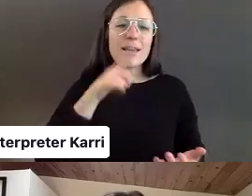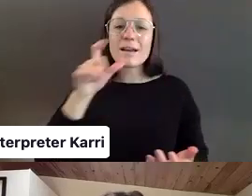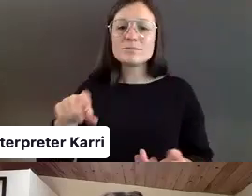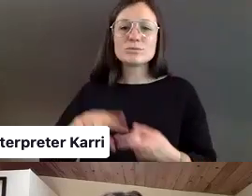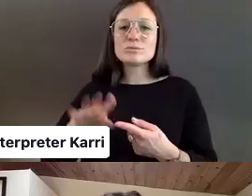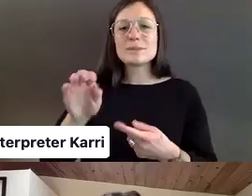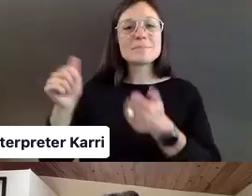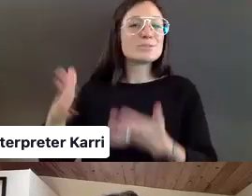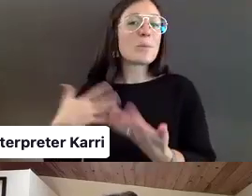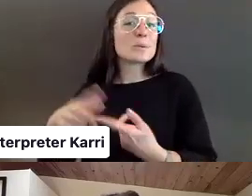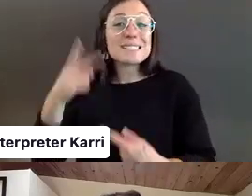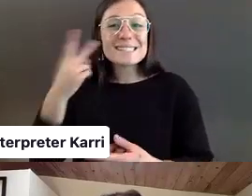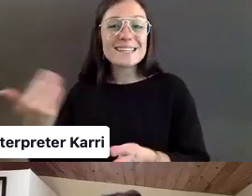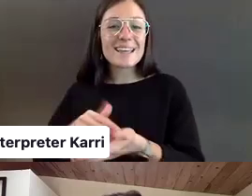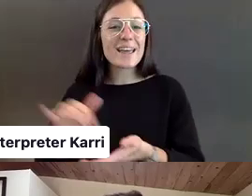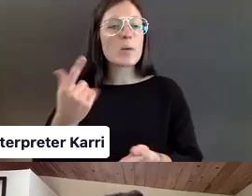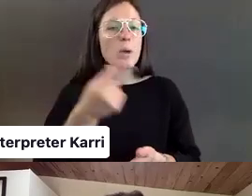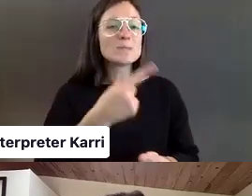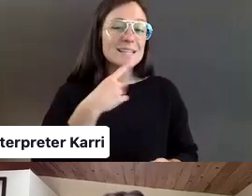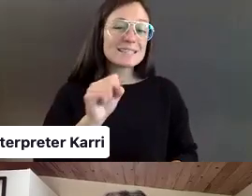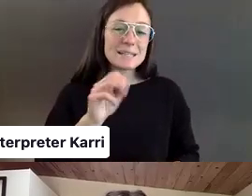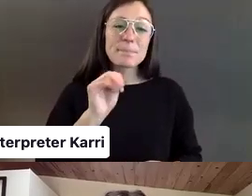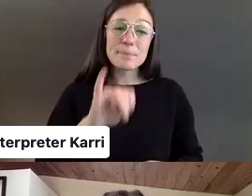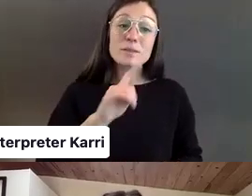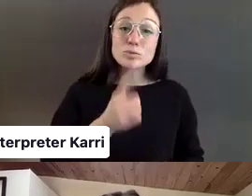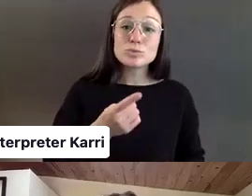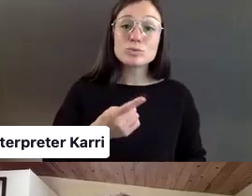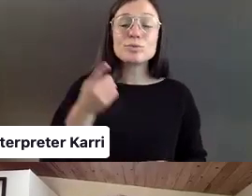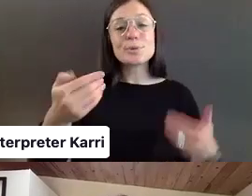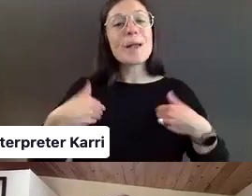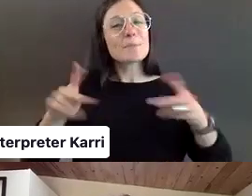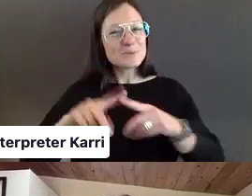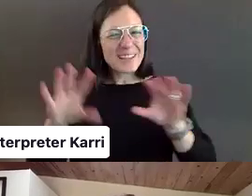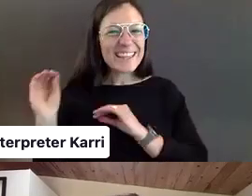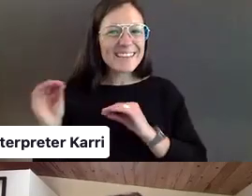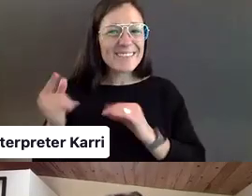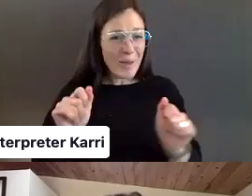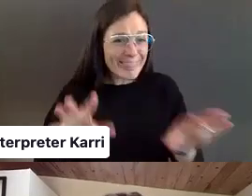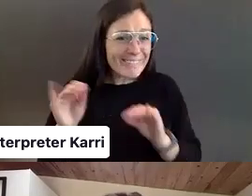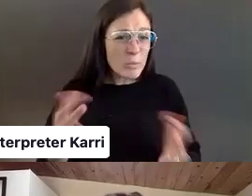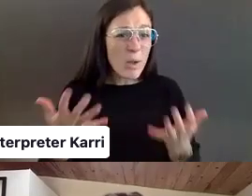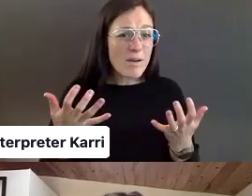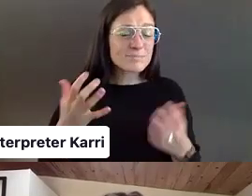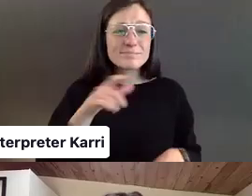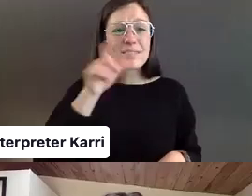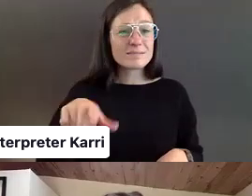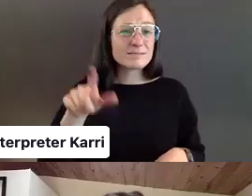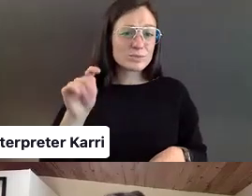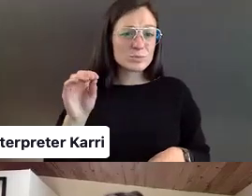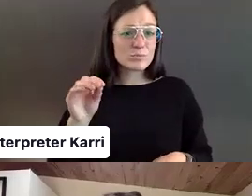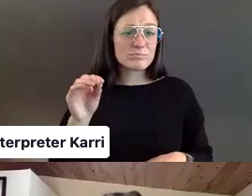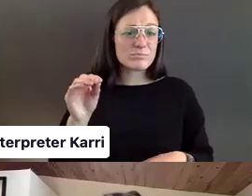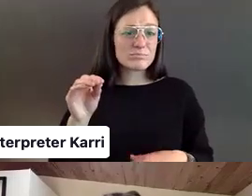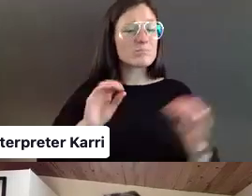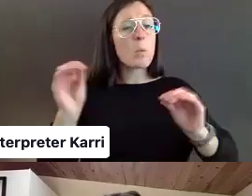want to see again. I think what you said is so true, Sam. Like you have permission to leave if you want. It doesn't have to, no